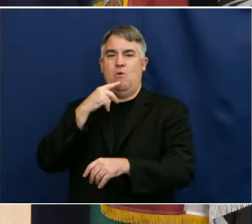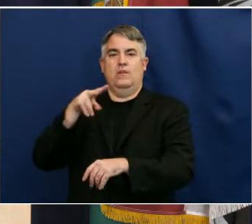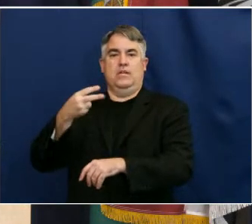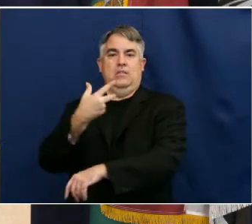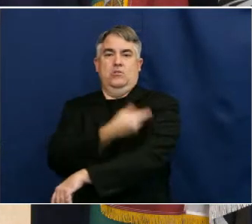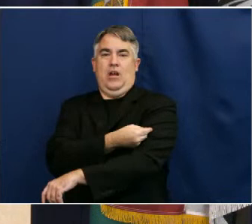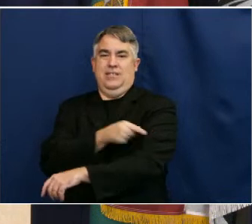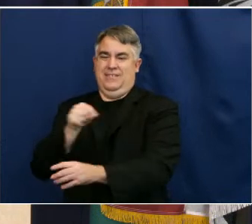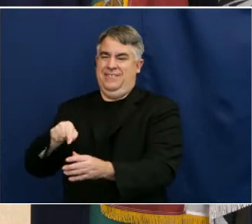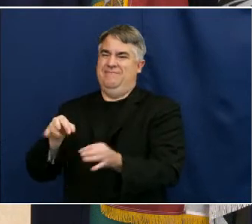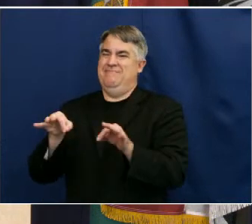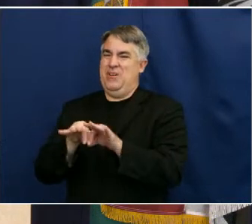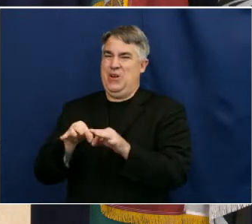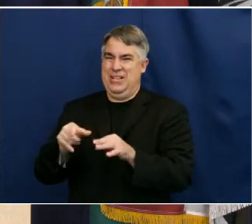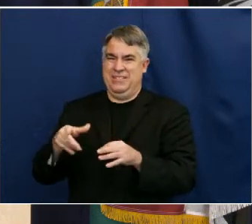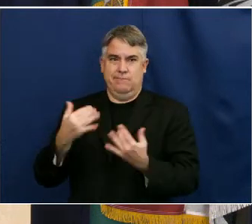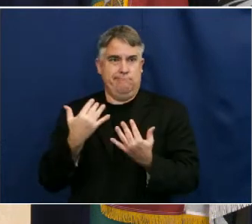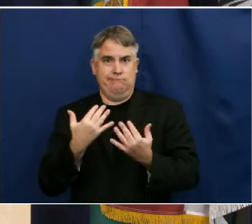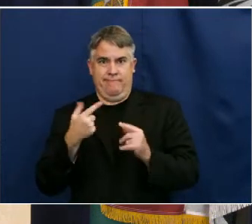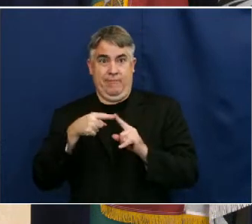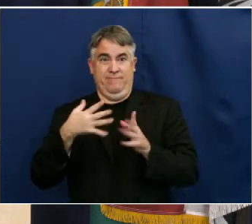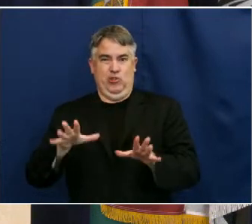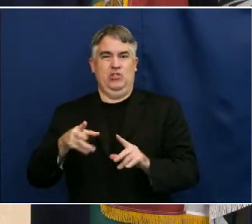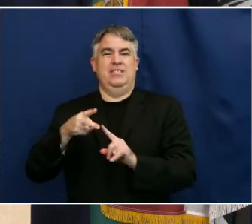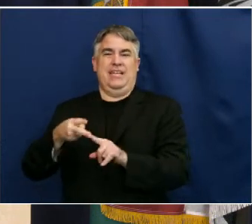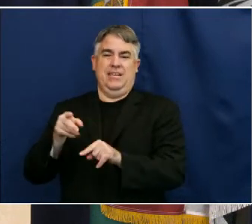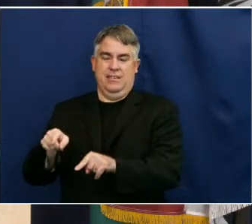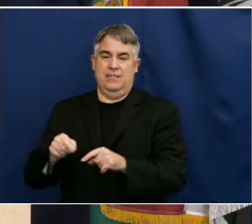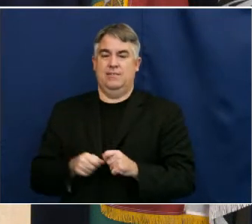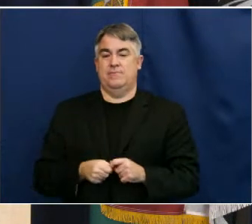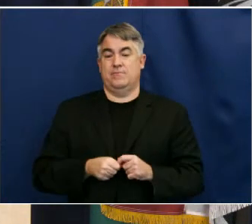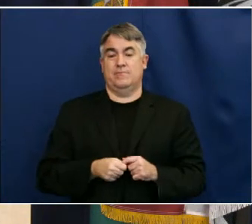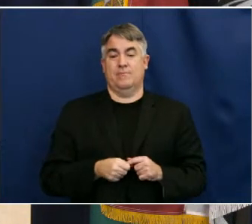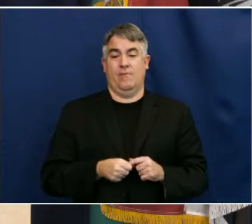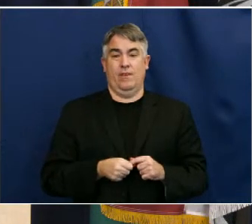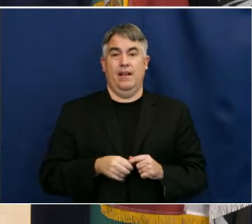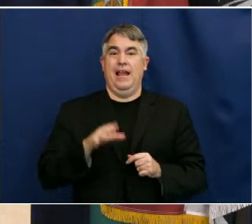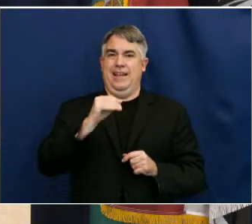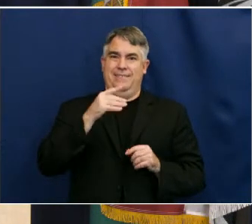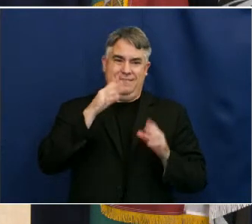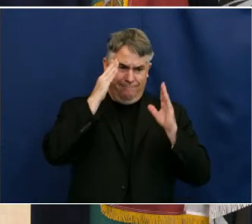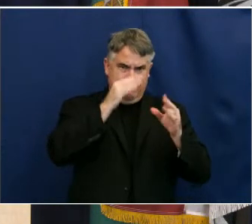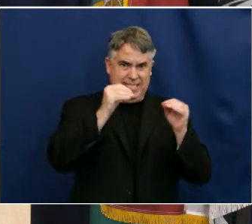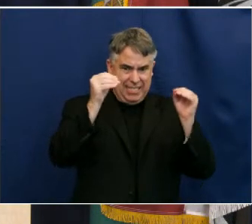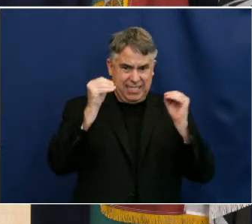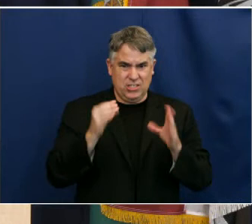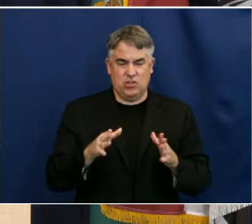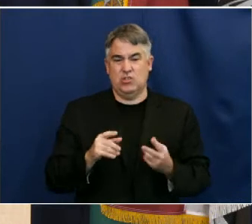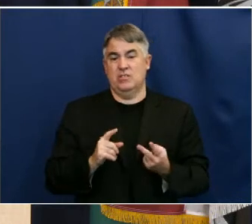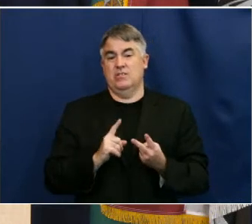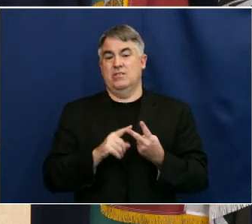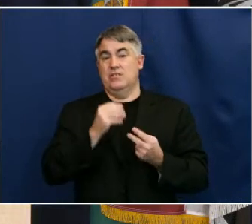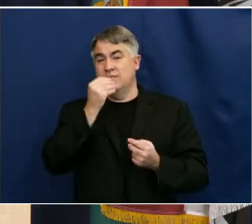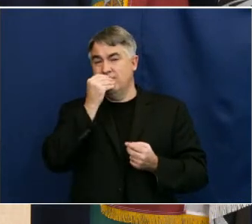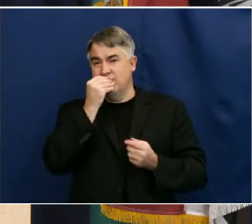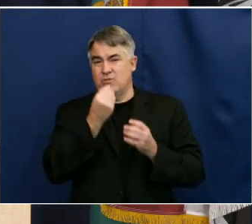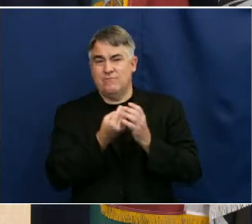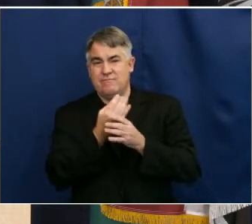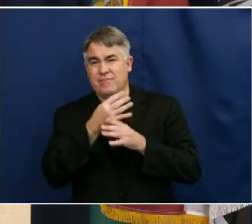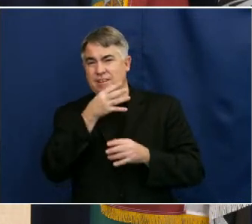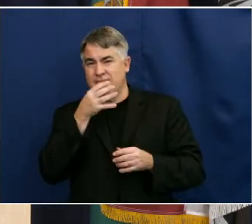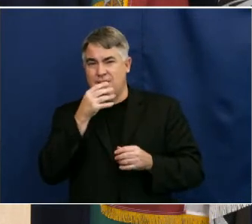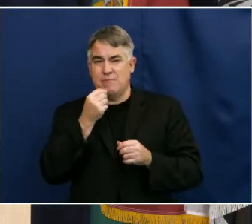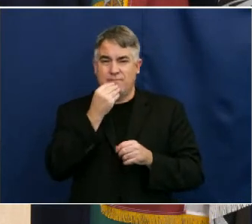been stood up for our teachers and education staff, for our emergency responders, and for our food and agricultural workers. And so we are going